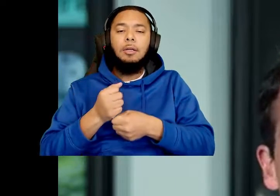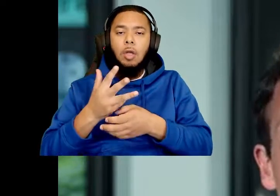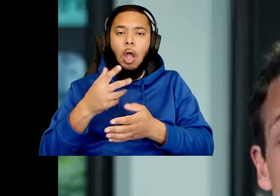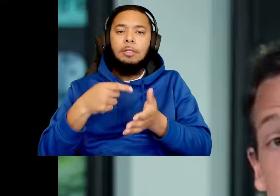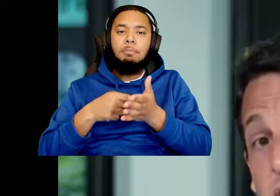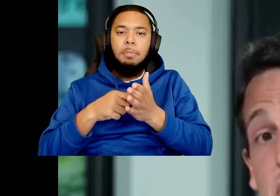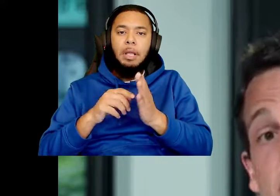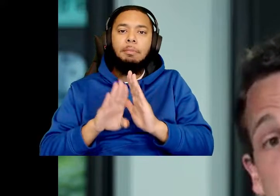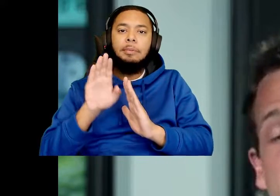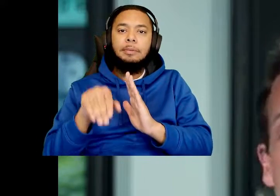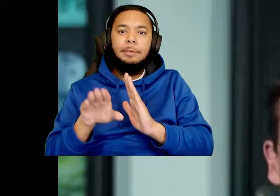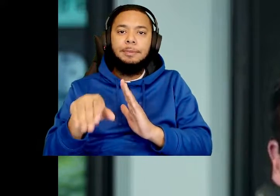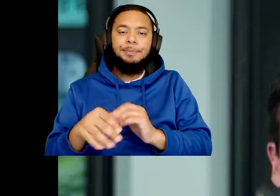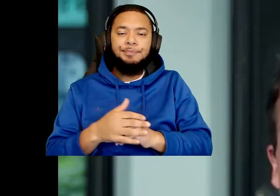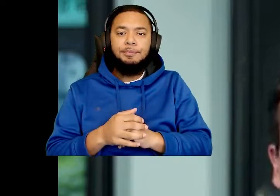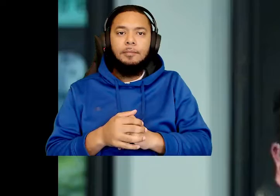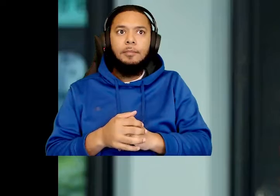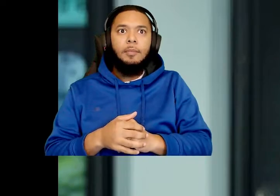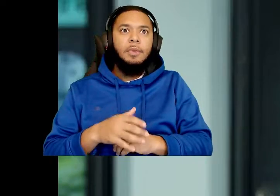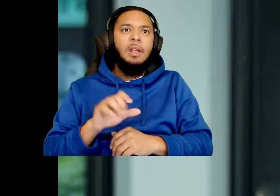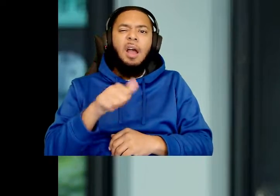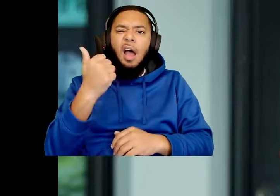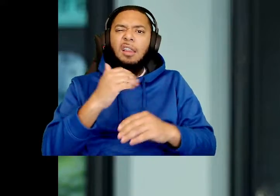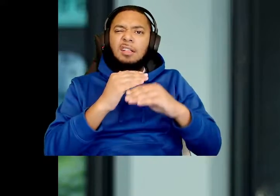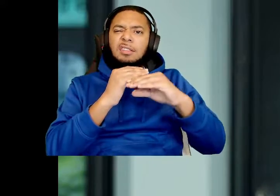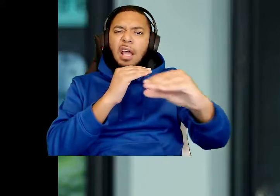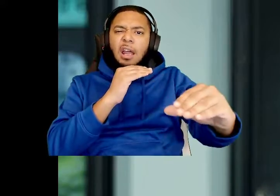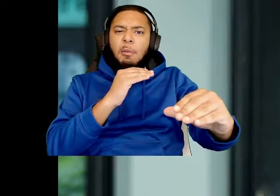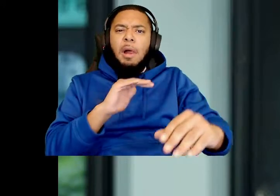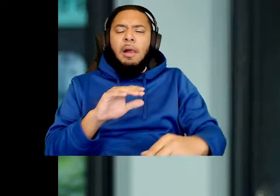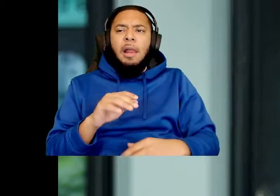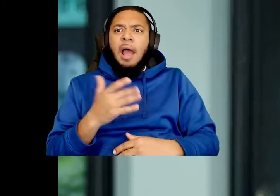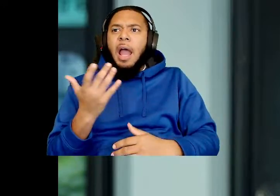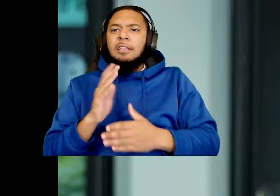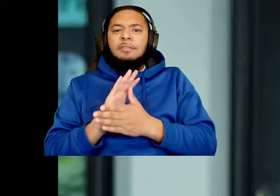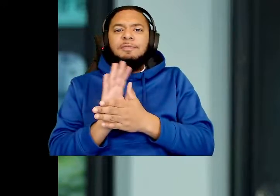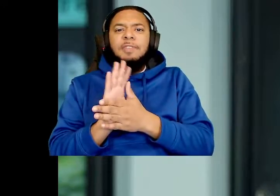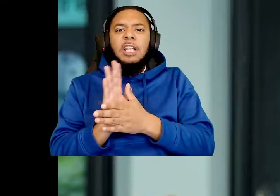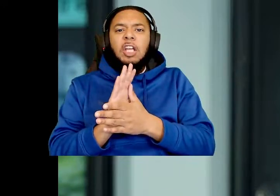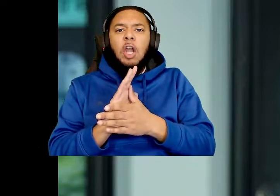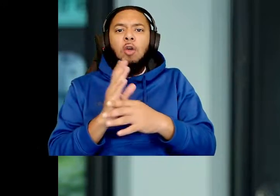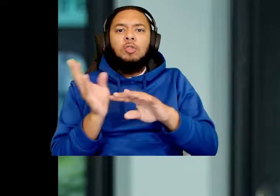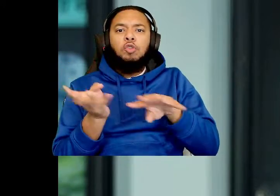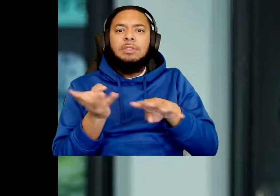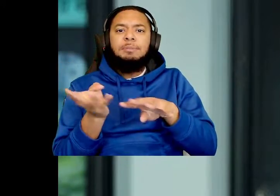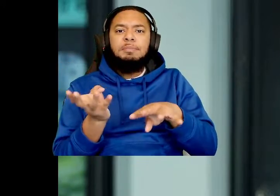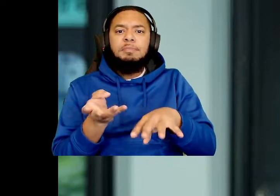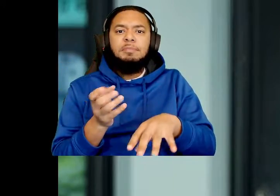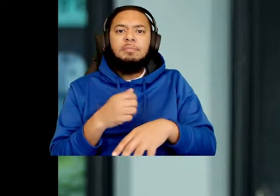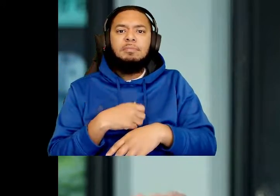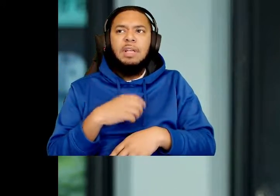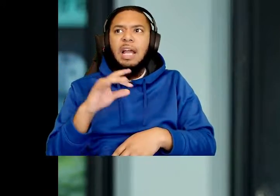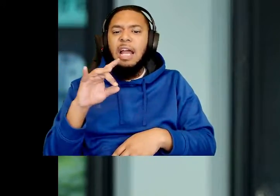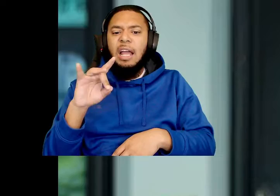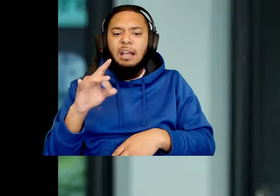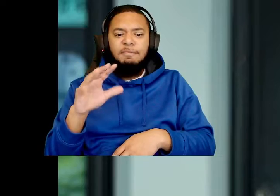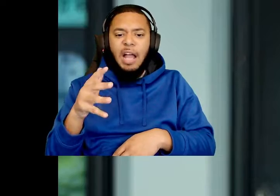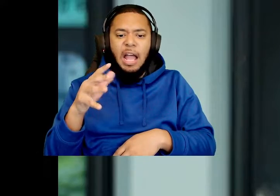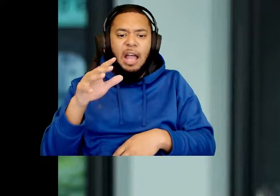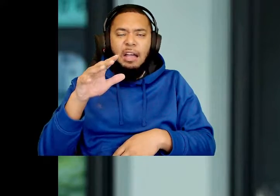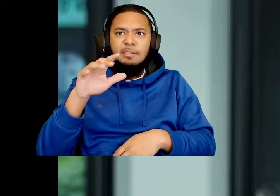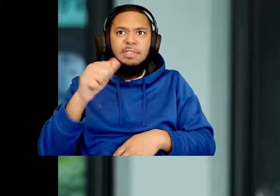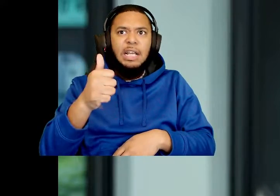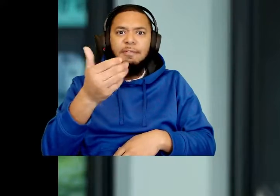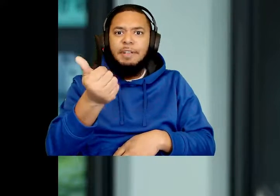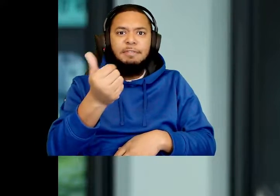same. Video streaming services, you can pay your $8, $12, $15, or $20, whatever service you're using, and that's the